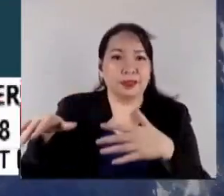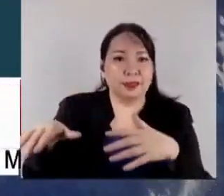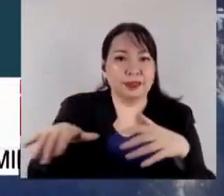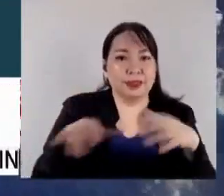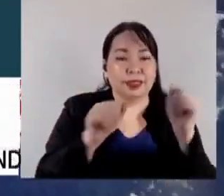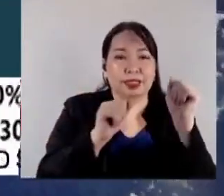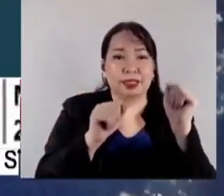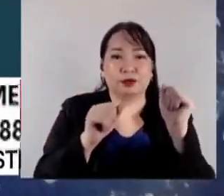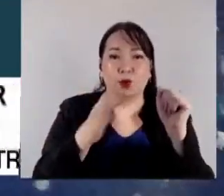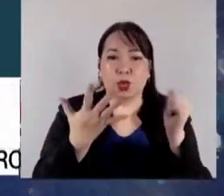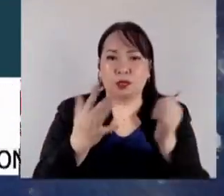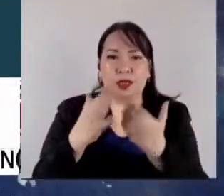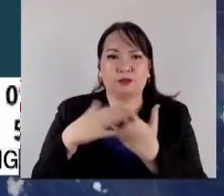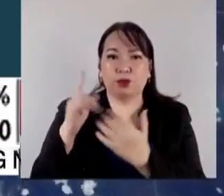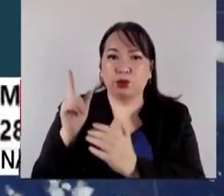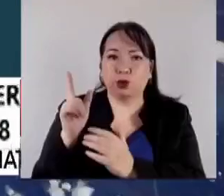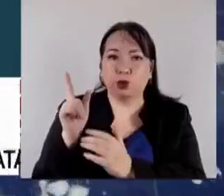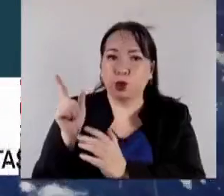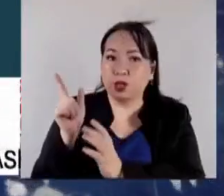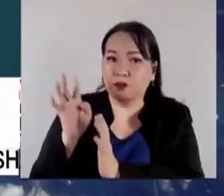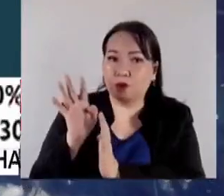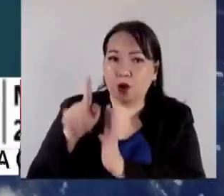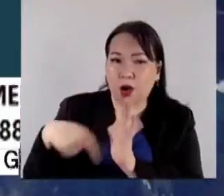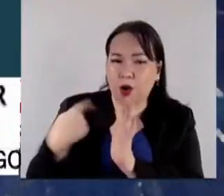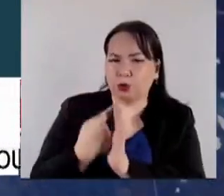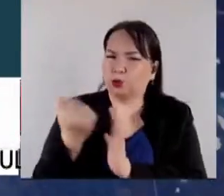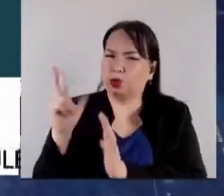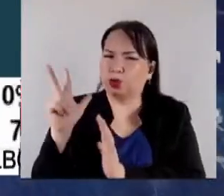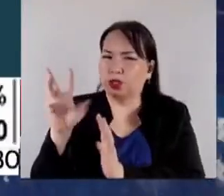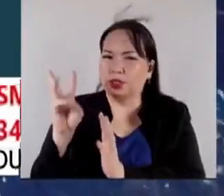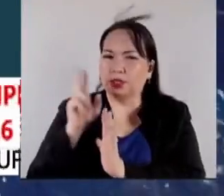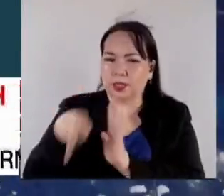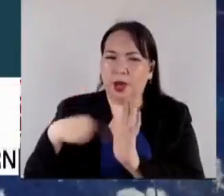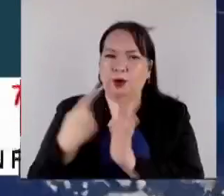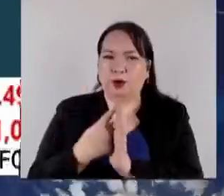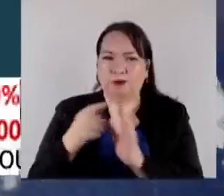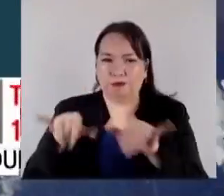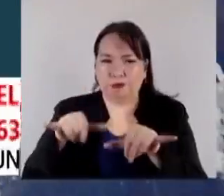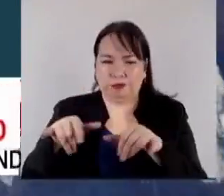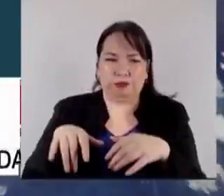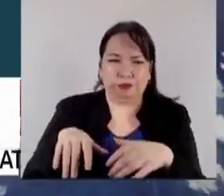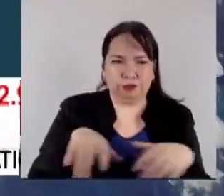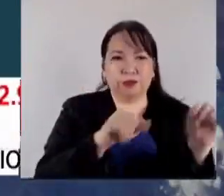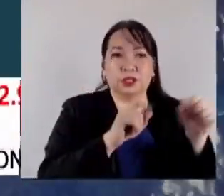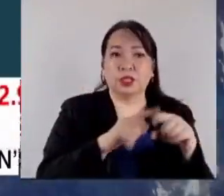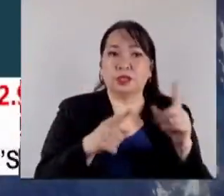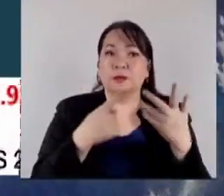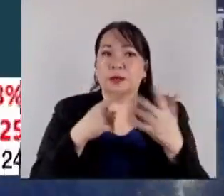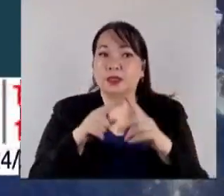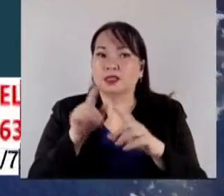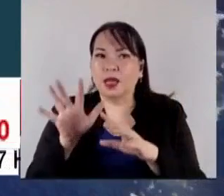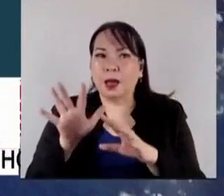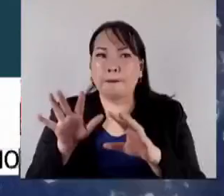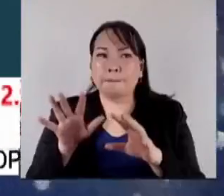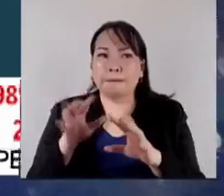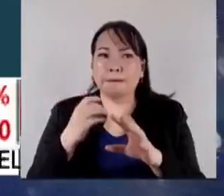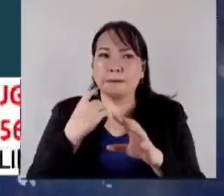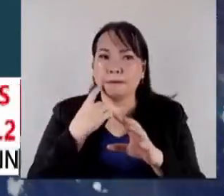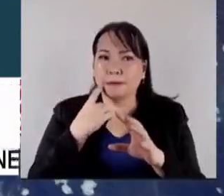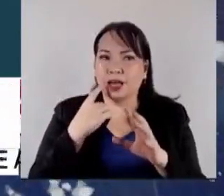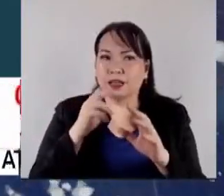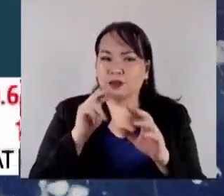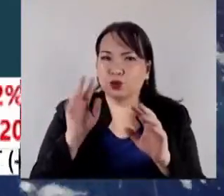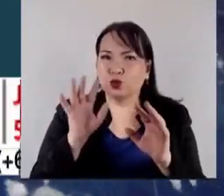next 24 to 36 hours of entry. And however, considering the eastward shift of the recent forecast track, there